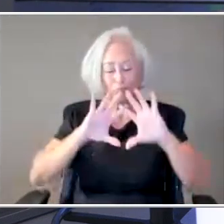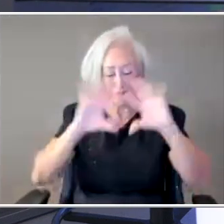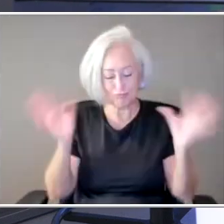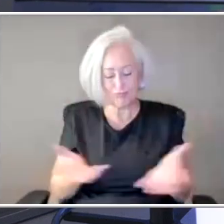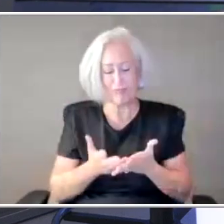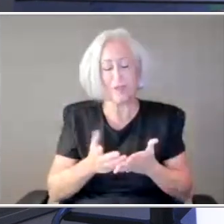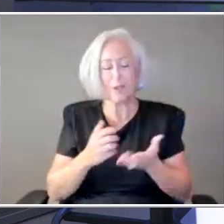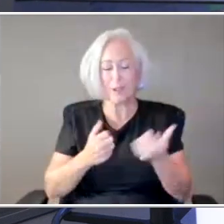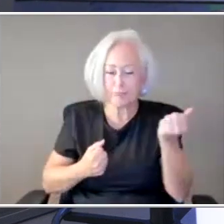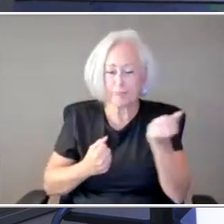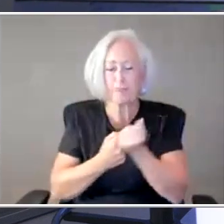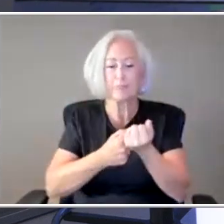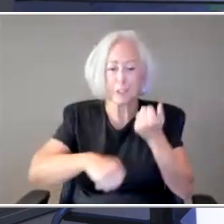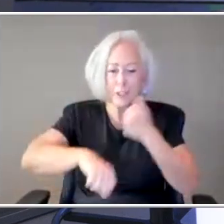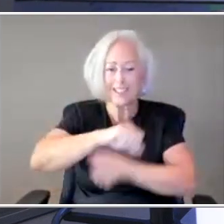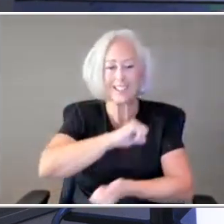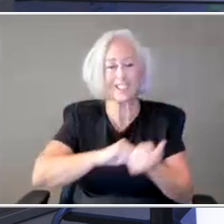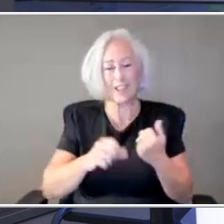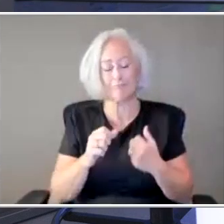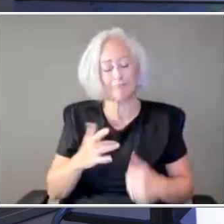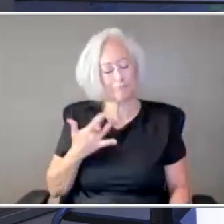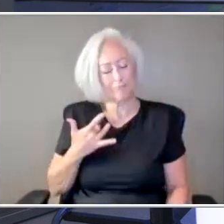other, and I could really sense that.